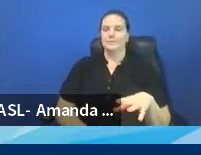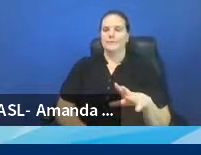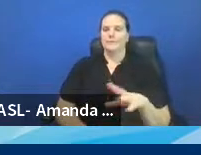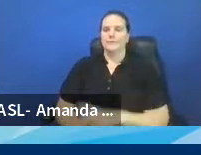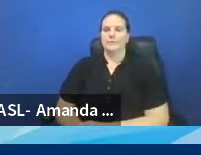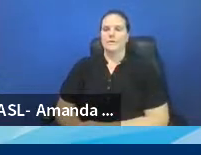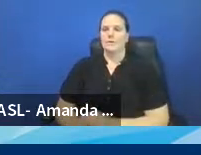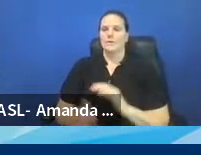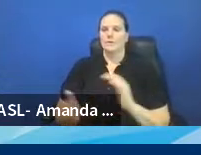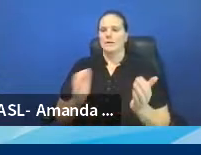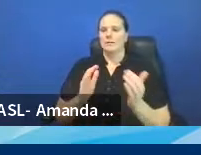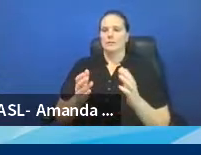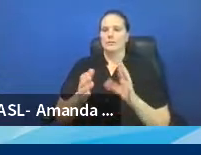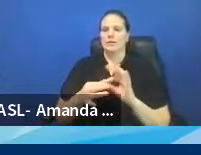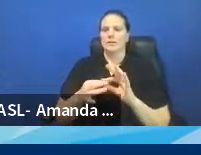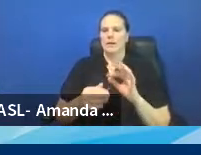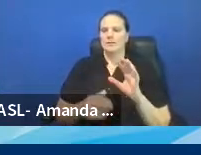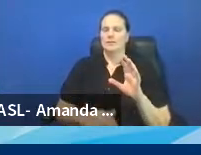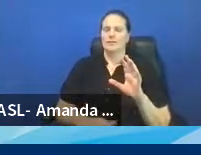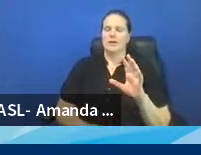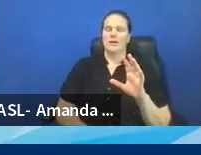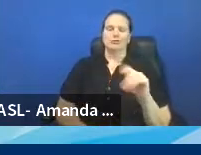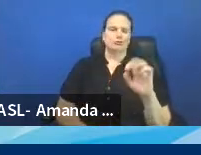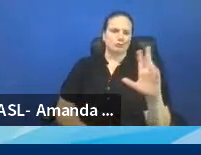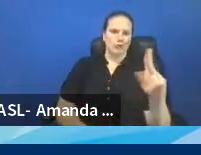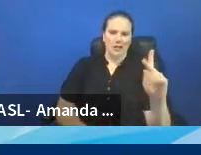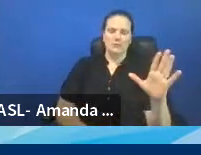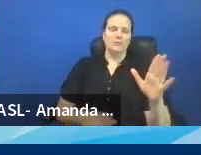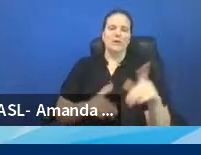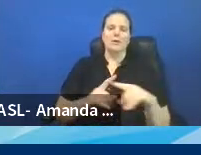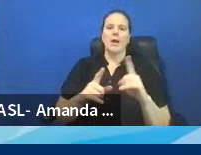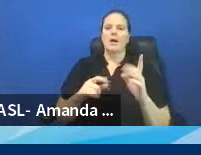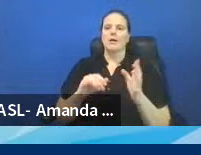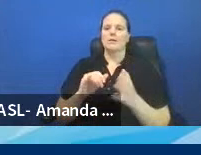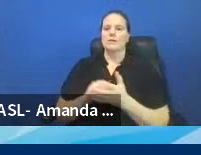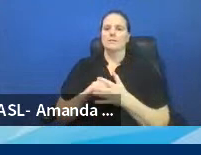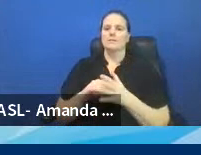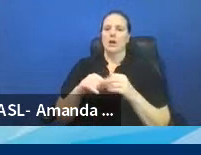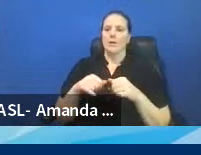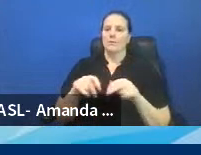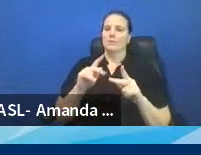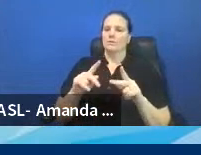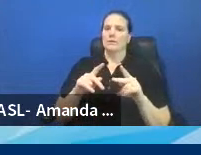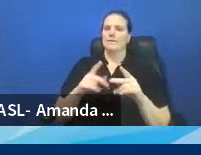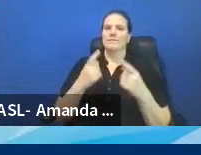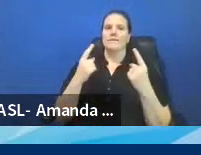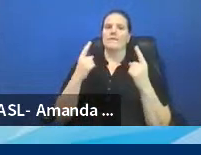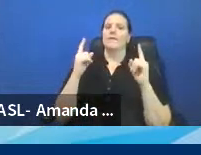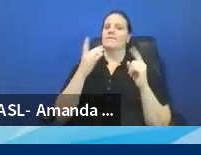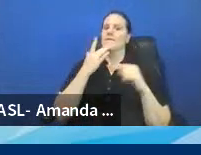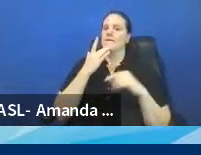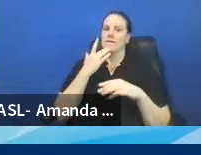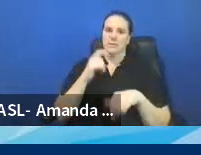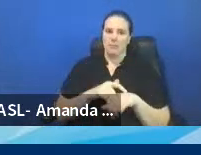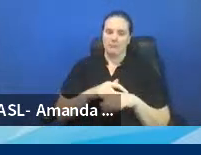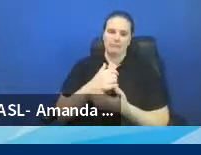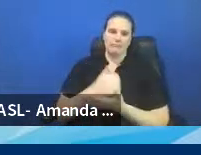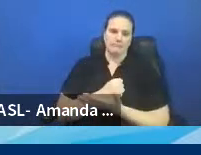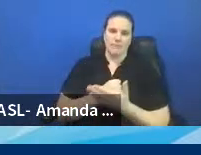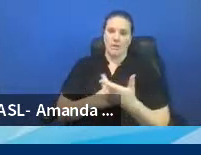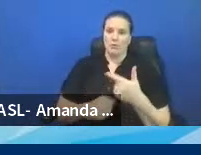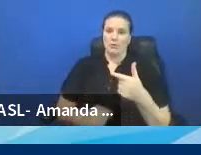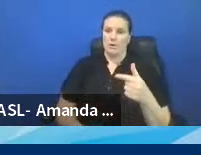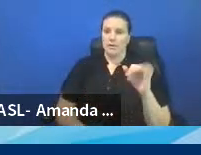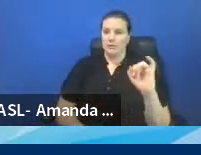were talking about track before we started. So with that, it's an opportunity, which is one of our favorite actually times, is to hear from